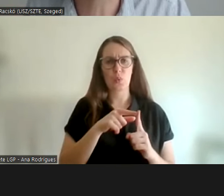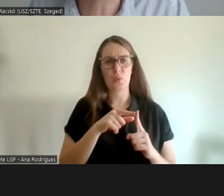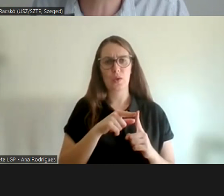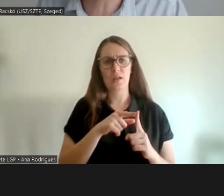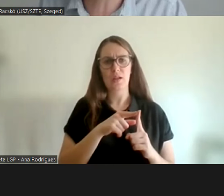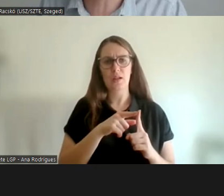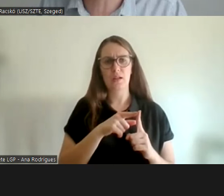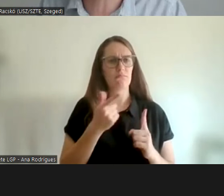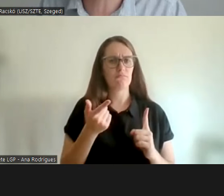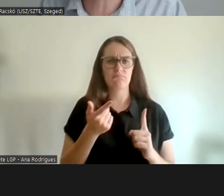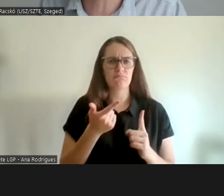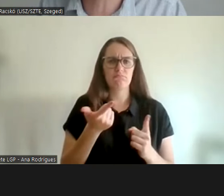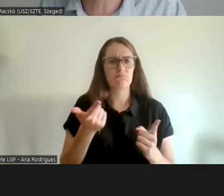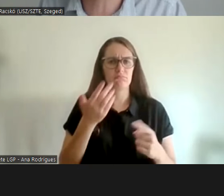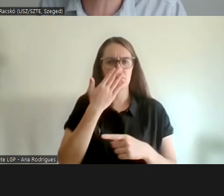Central